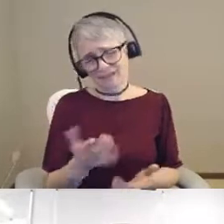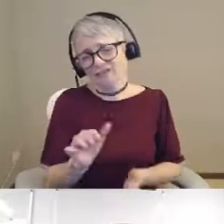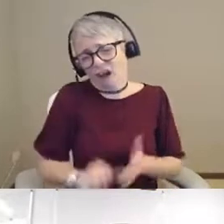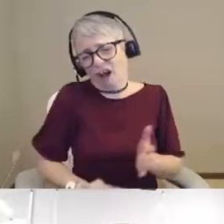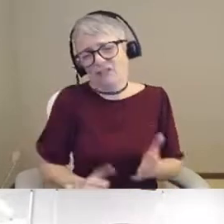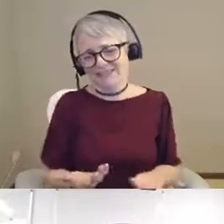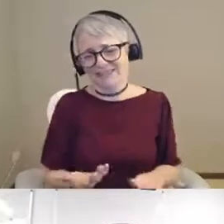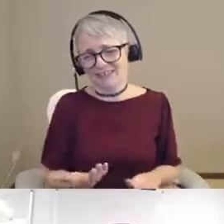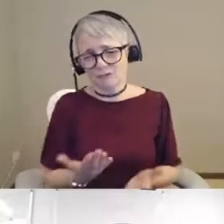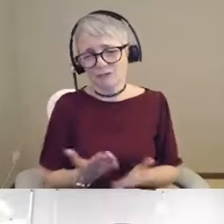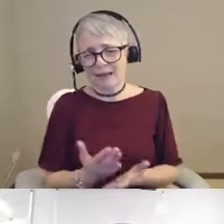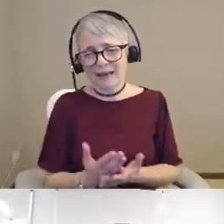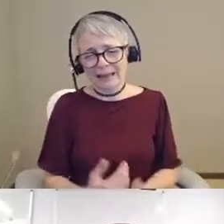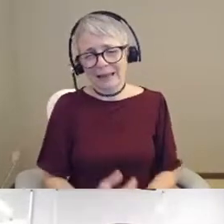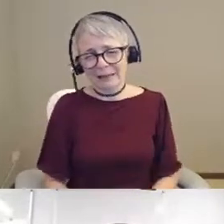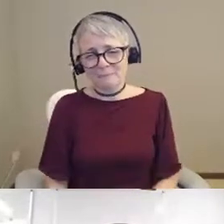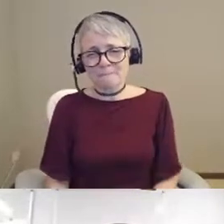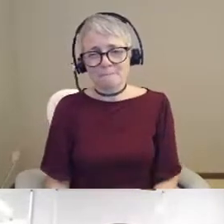needs.